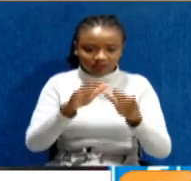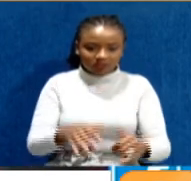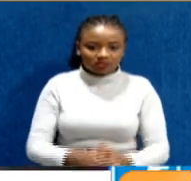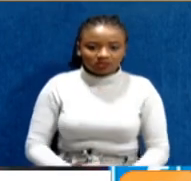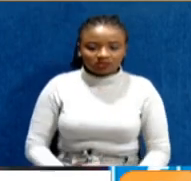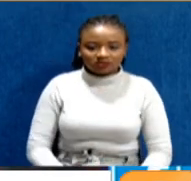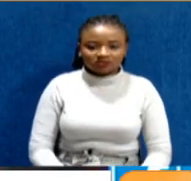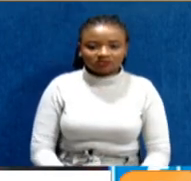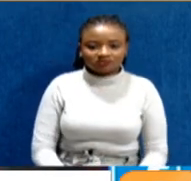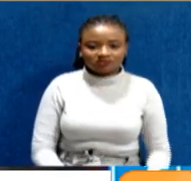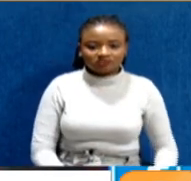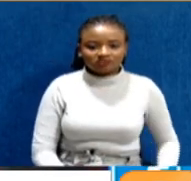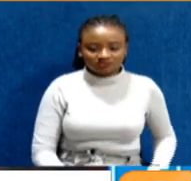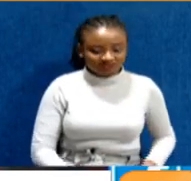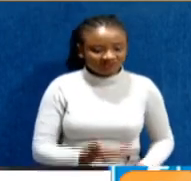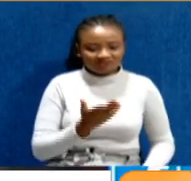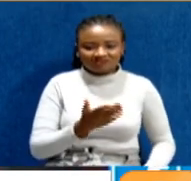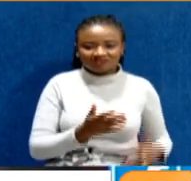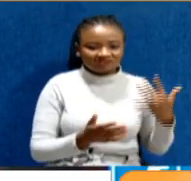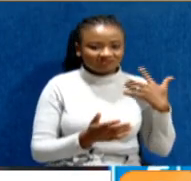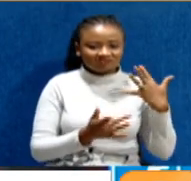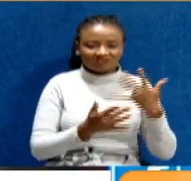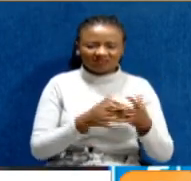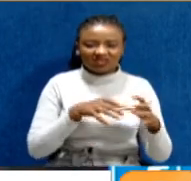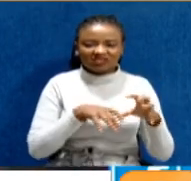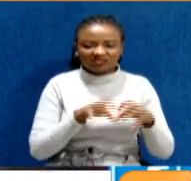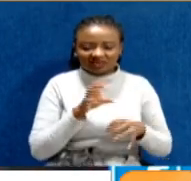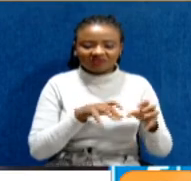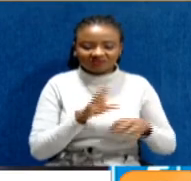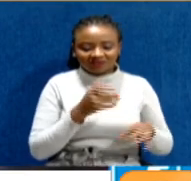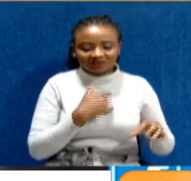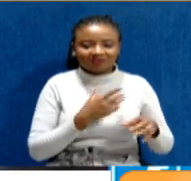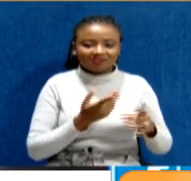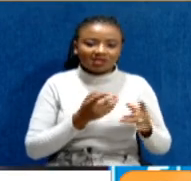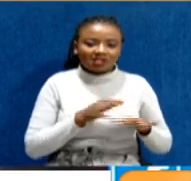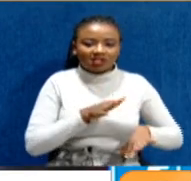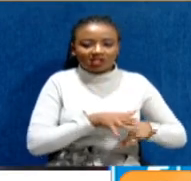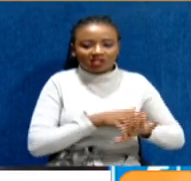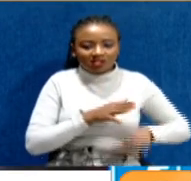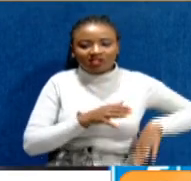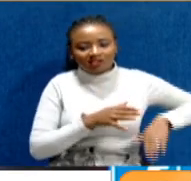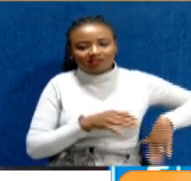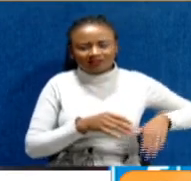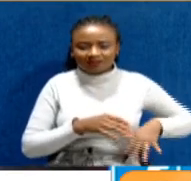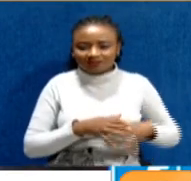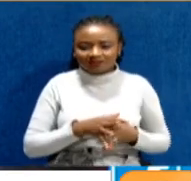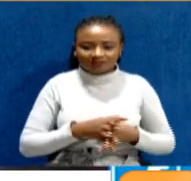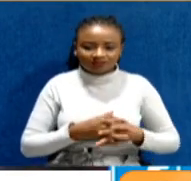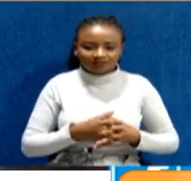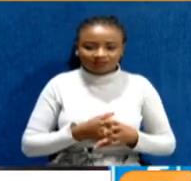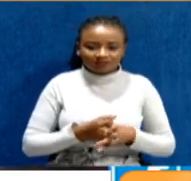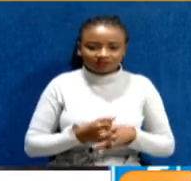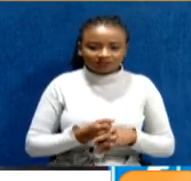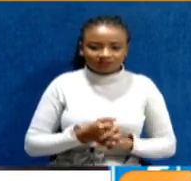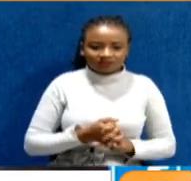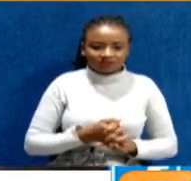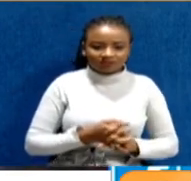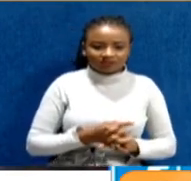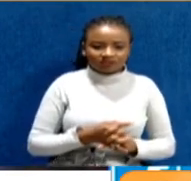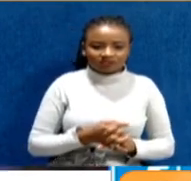still in draft stage. It's been there for long, and there's been a lot of delay, and there are almost external forces that are